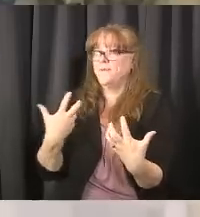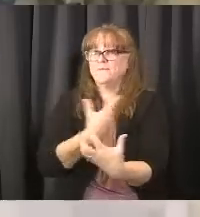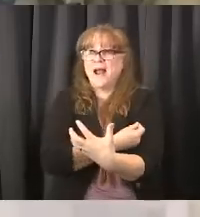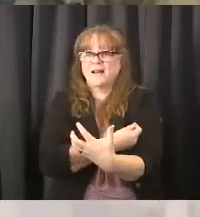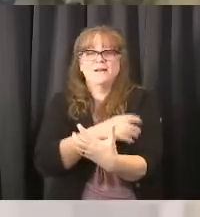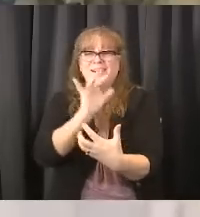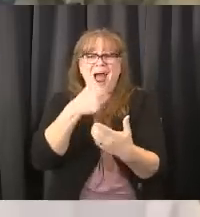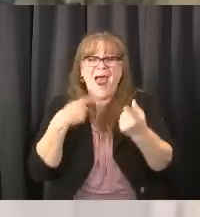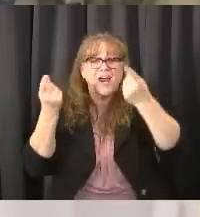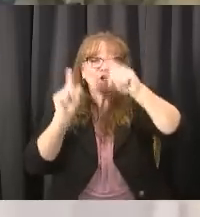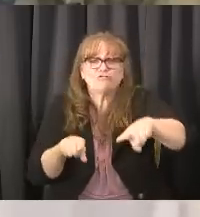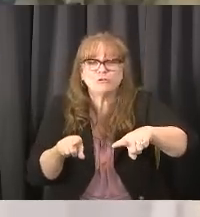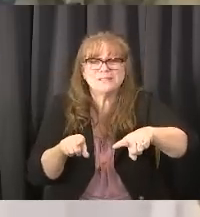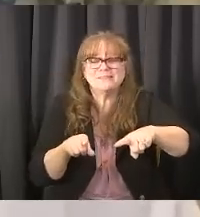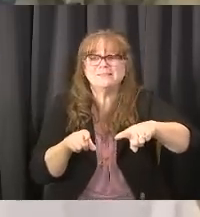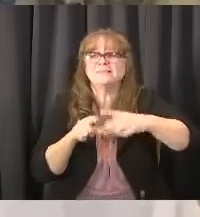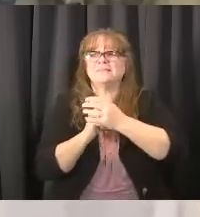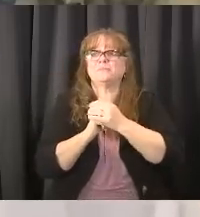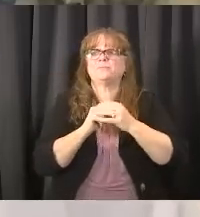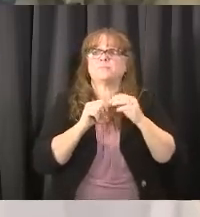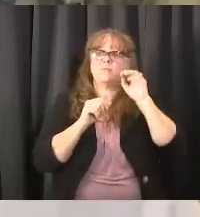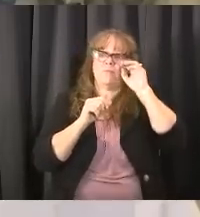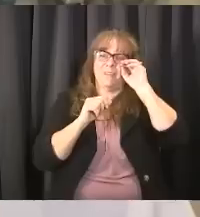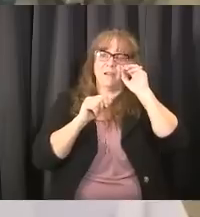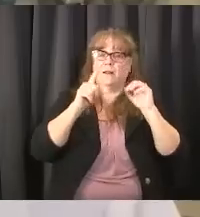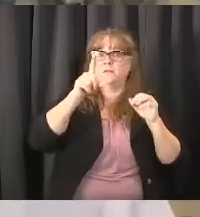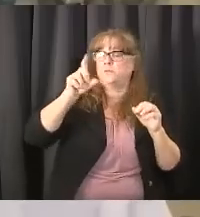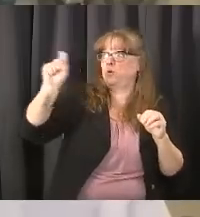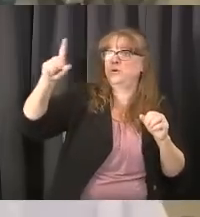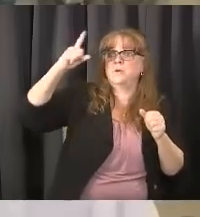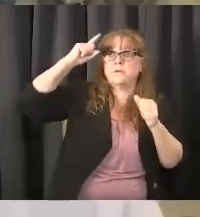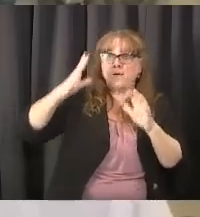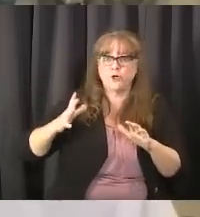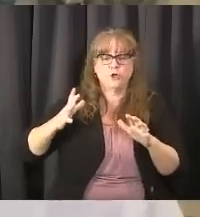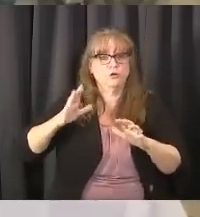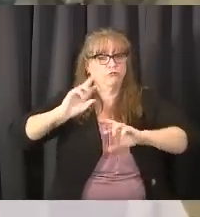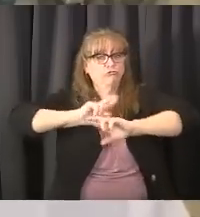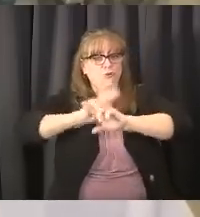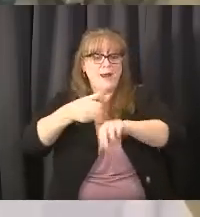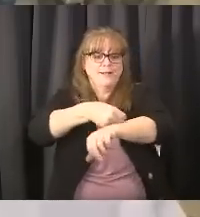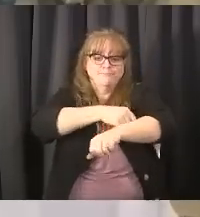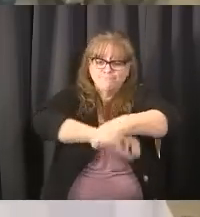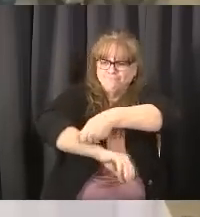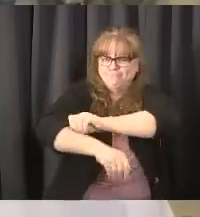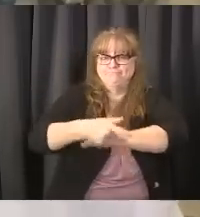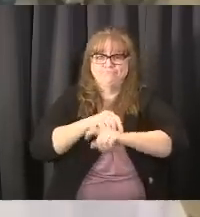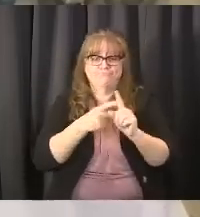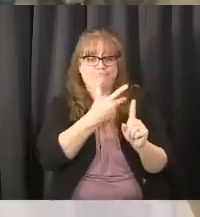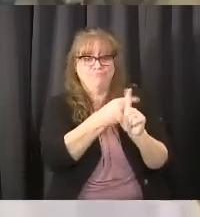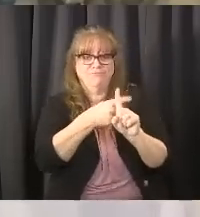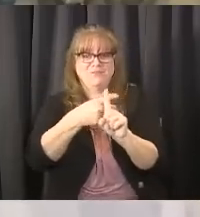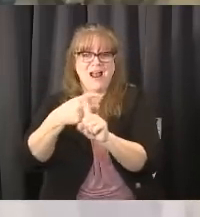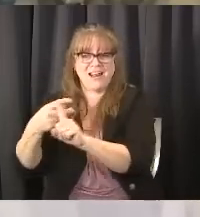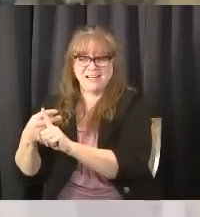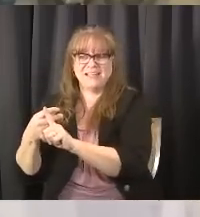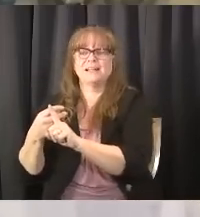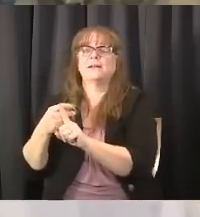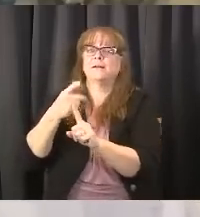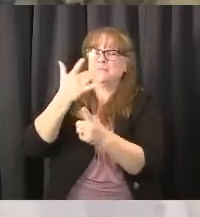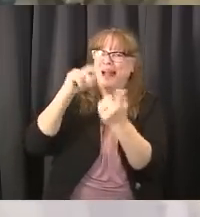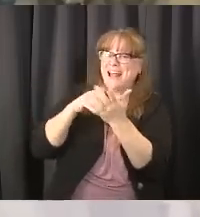vaccinate Colorado, and we are limited by the supply of vaccine, but our guiding principle is not one molecule of